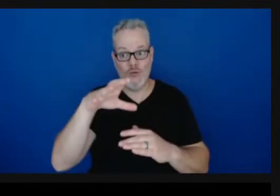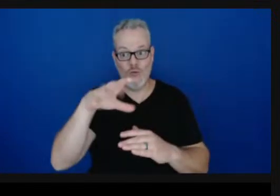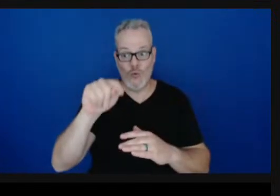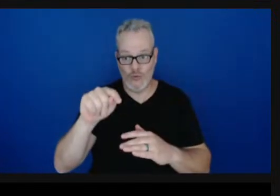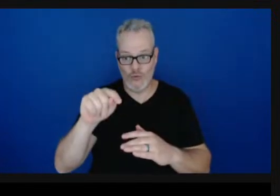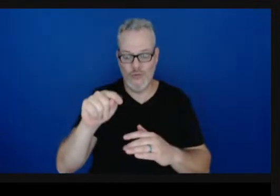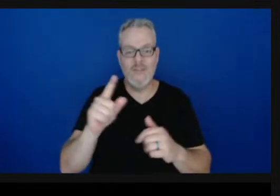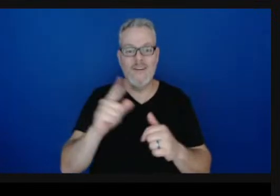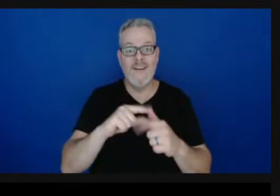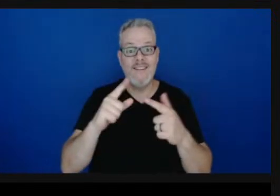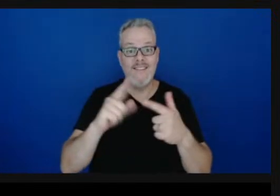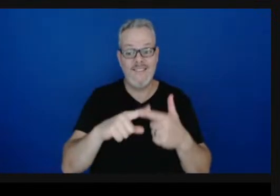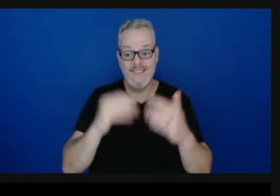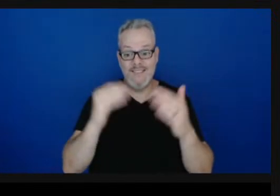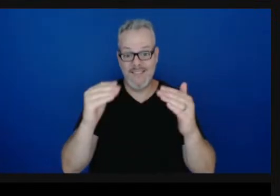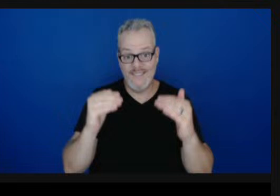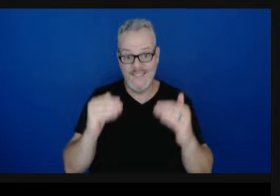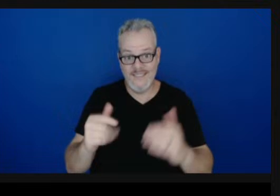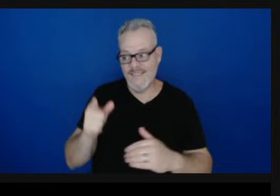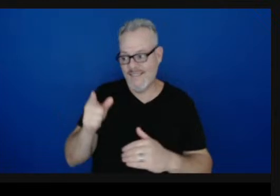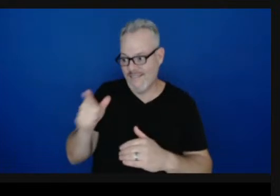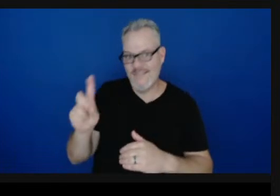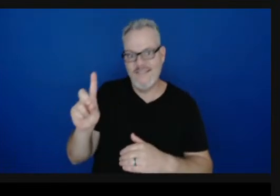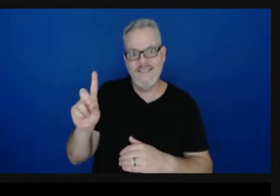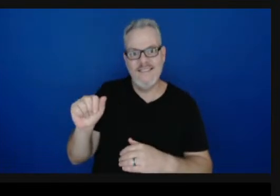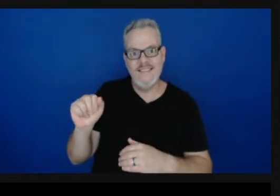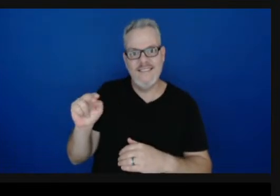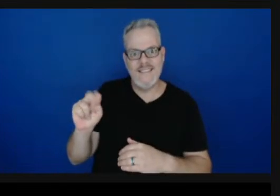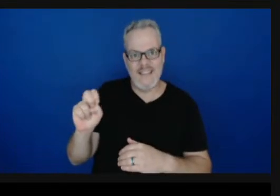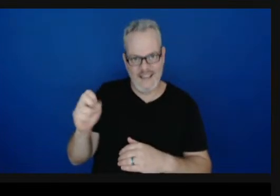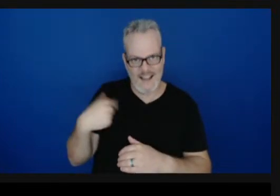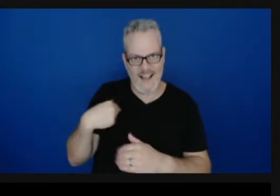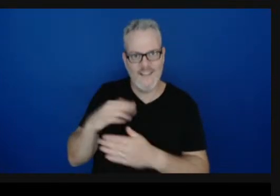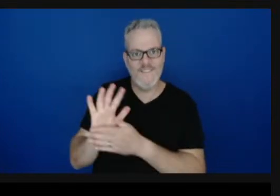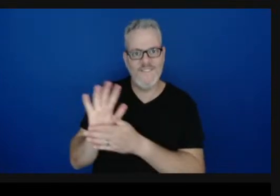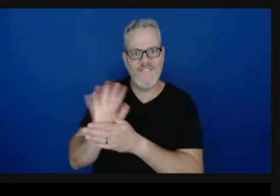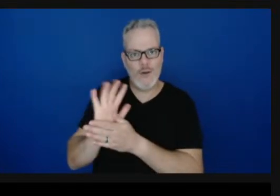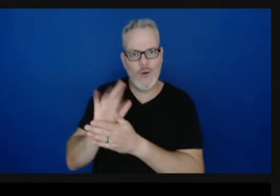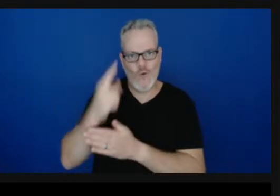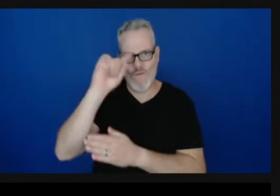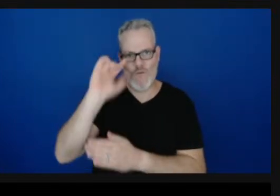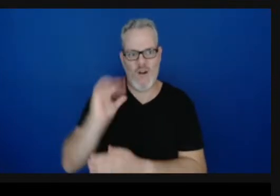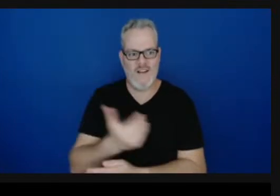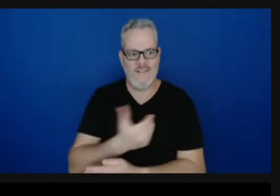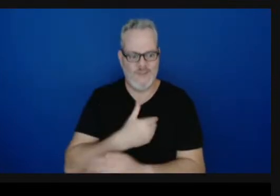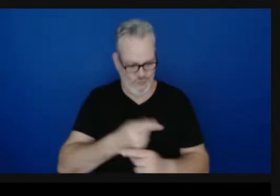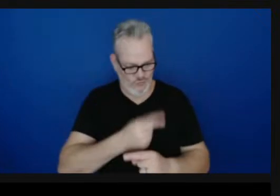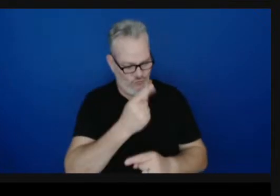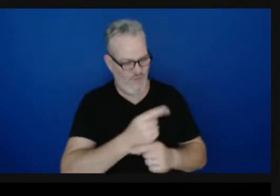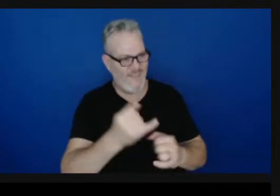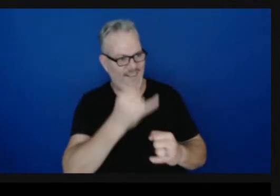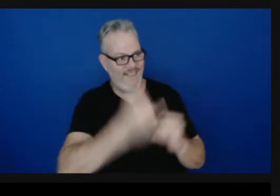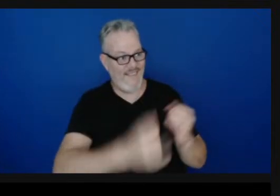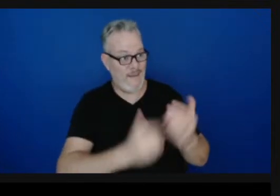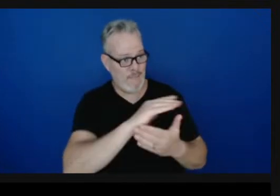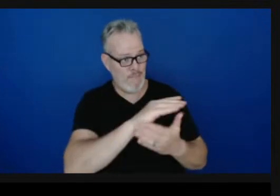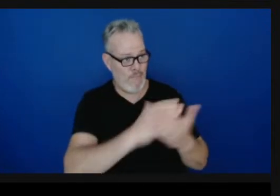who has a video for us. Yeah, the last little bit of Community Corner is the